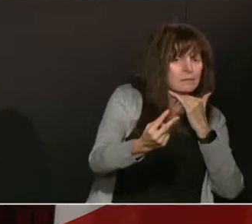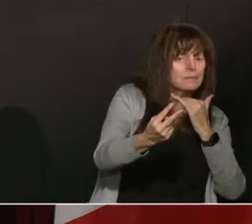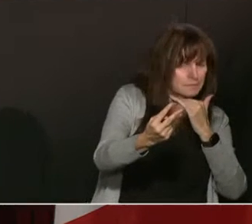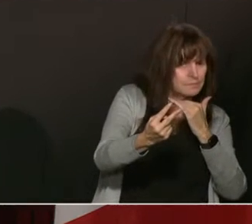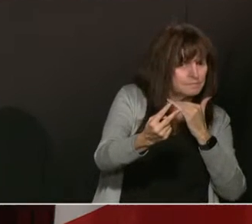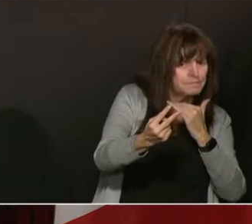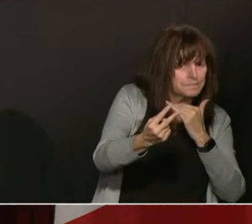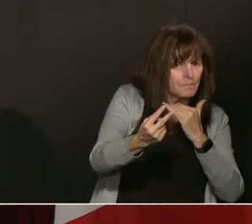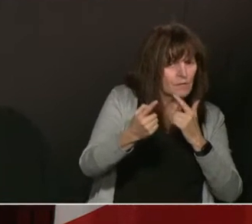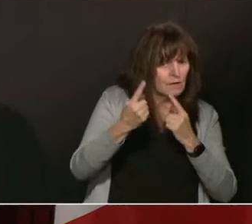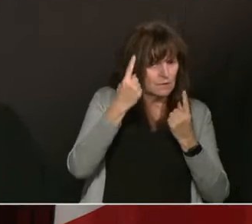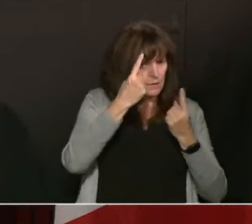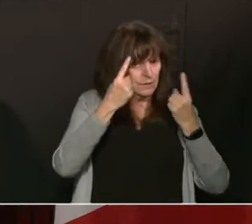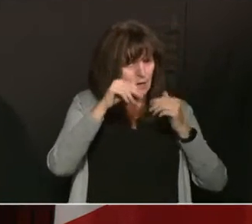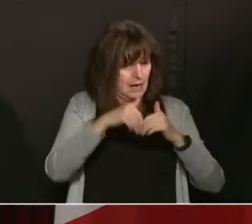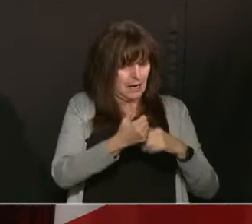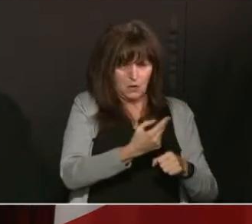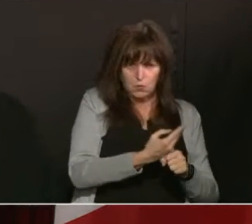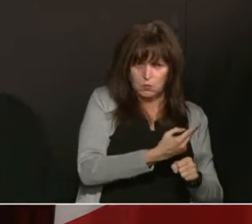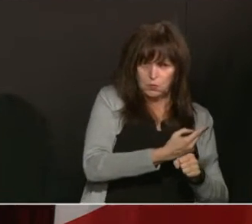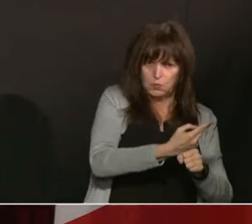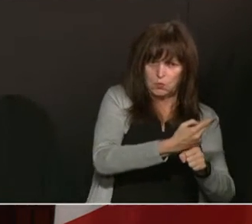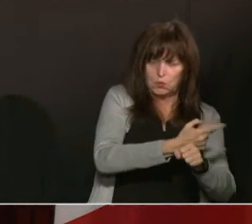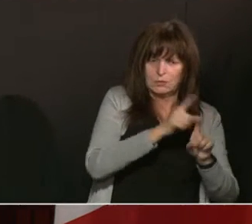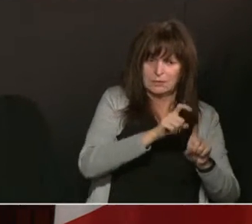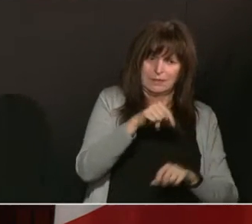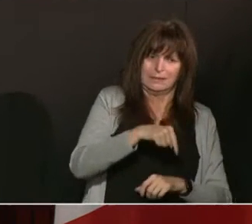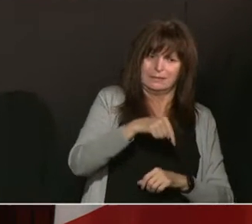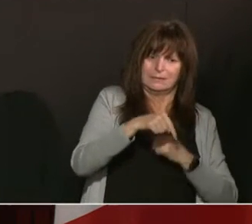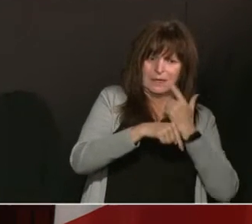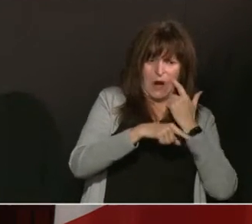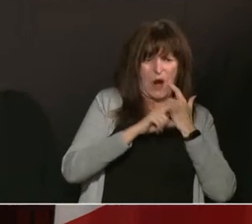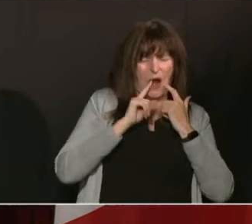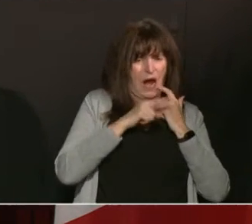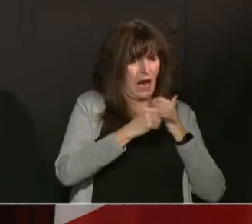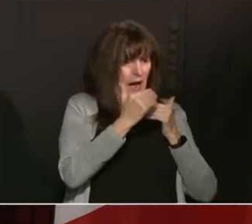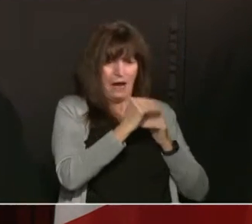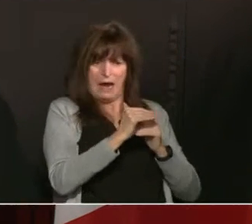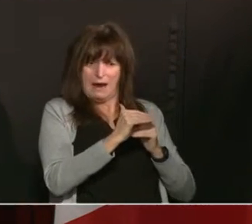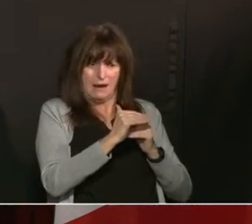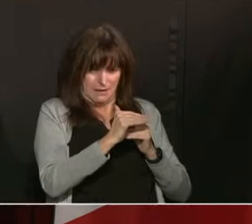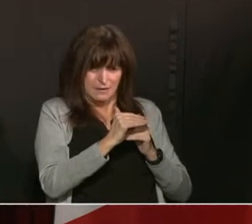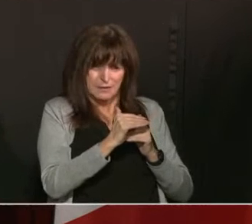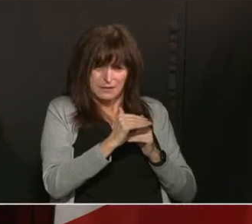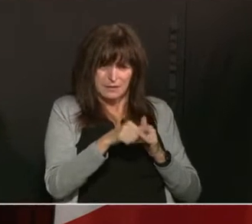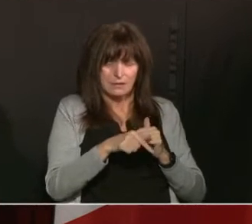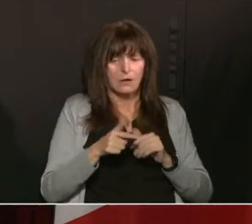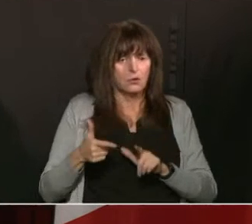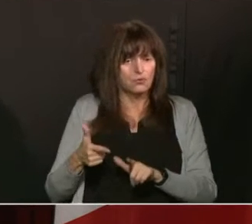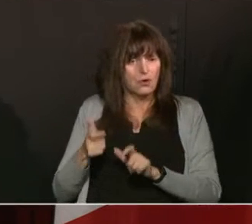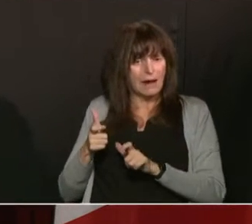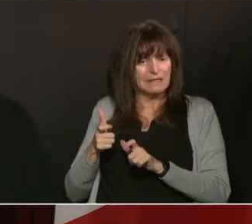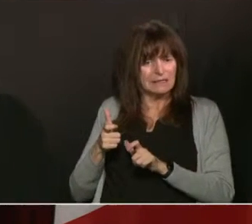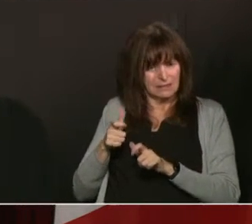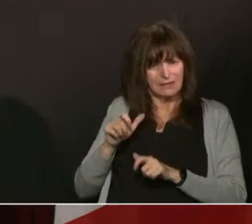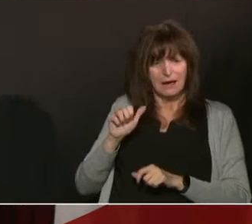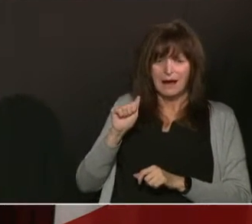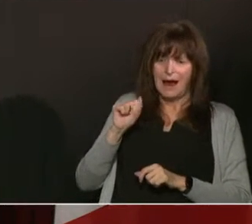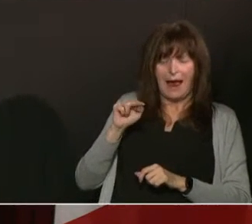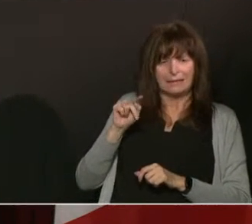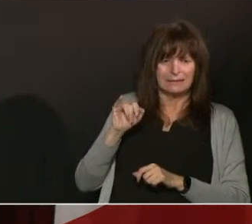that limited resource. As well, we have to think ahead how we'd use the rapid antigen tests to keep our health